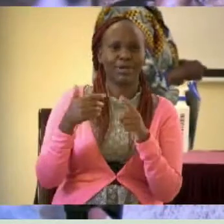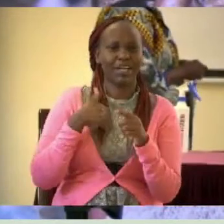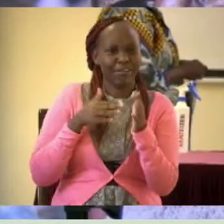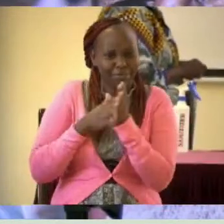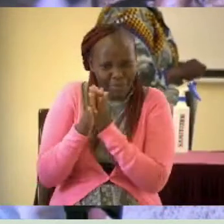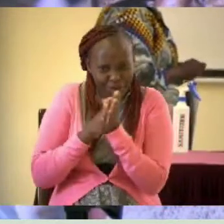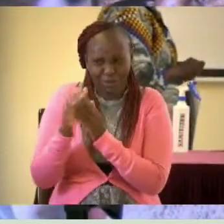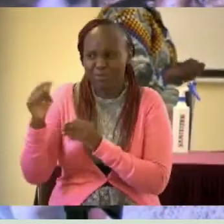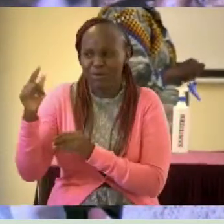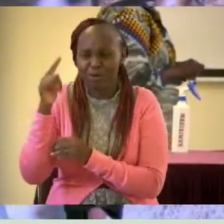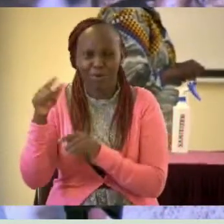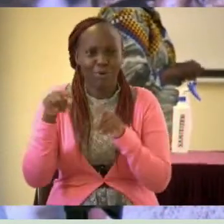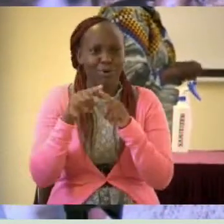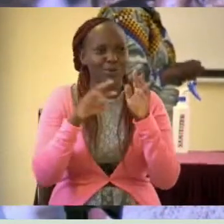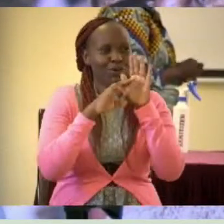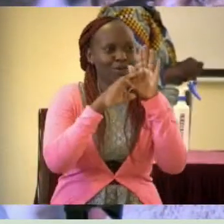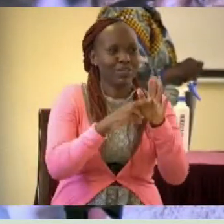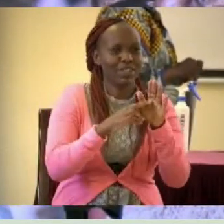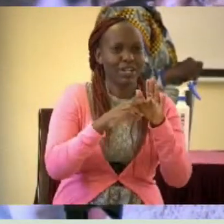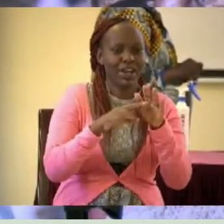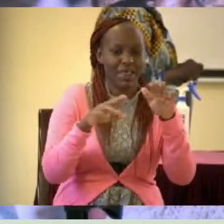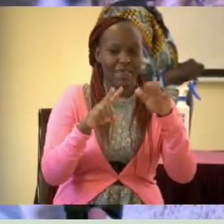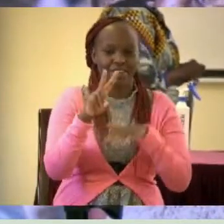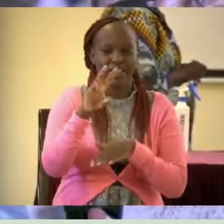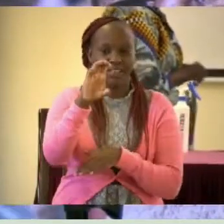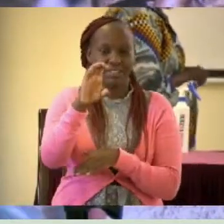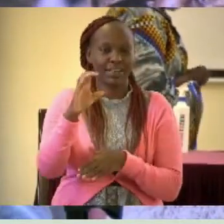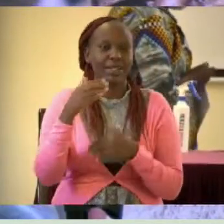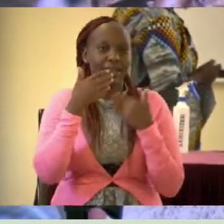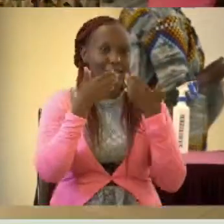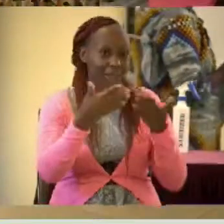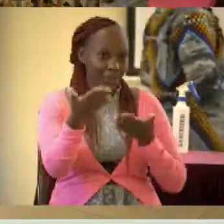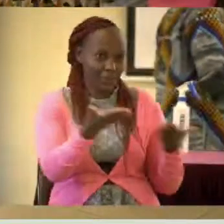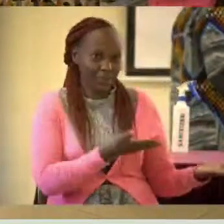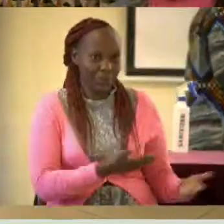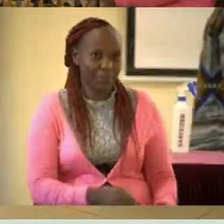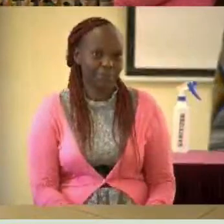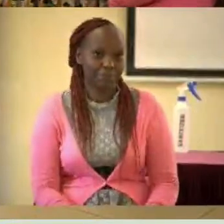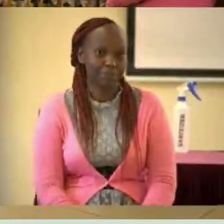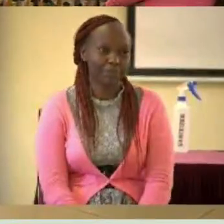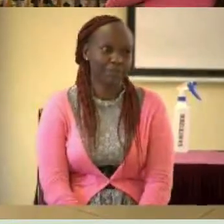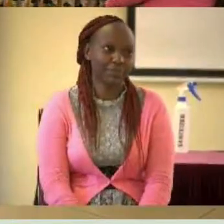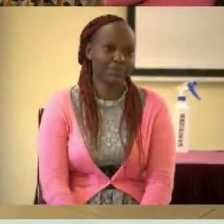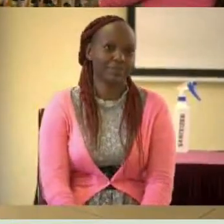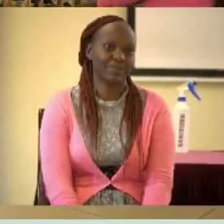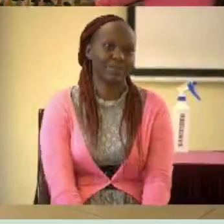will also be representing the Vice Chancellor. Karibu sana, Professor.